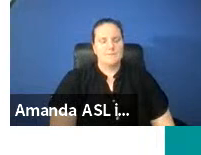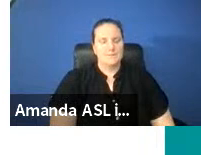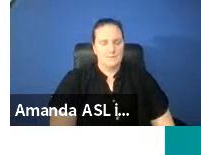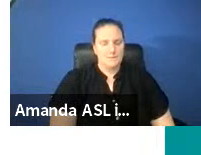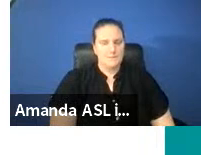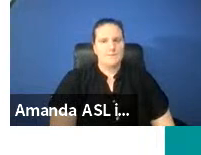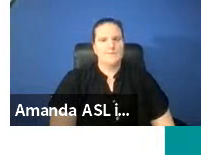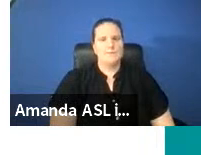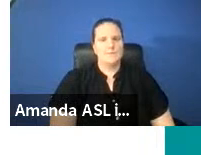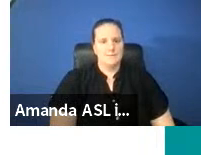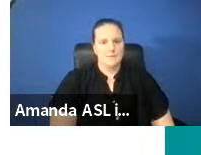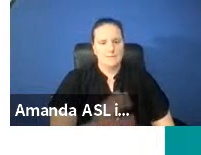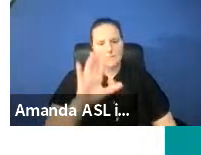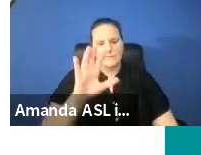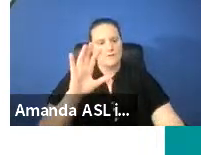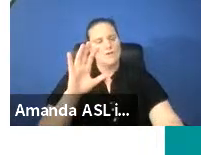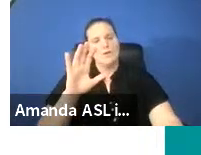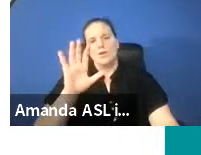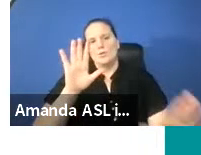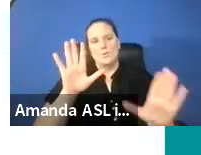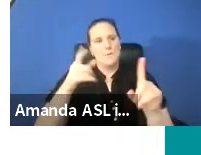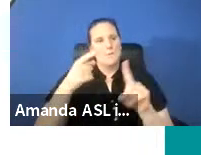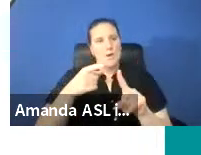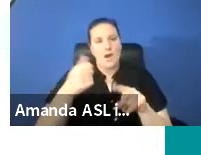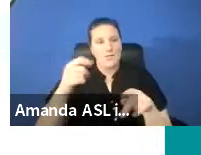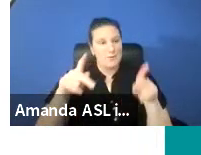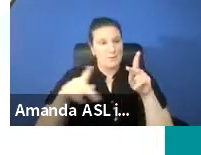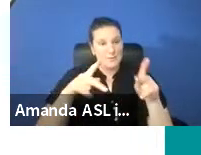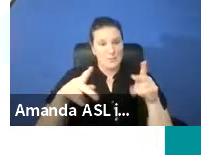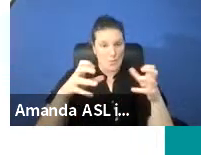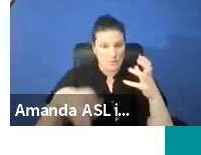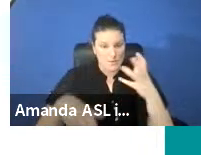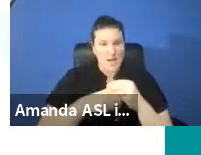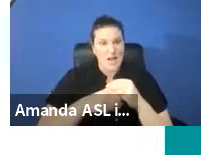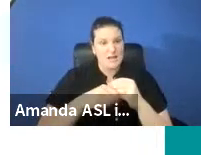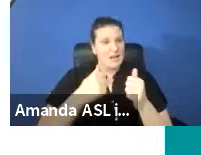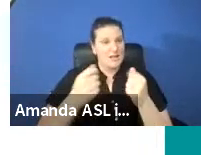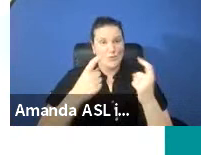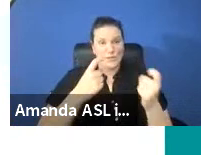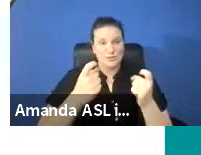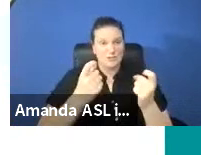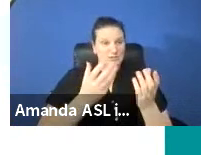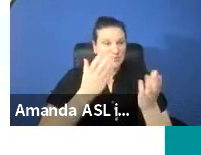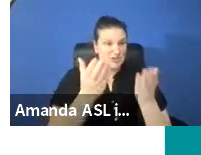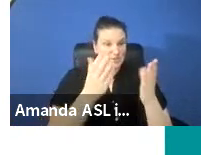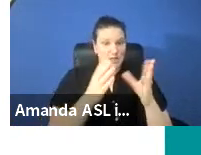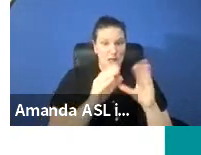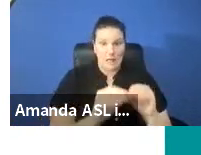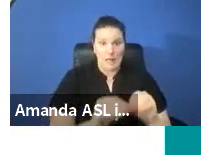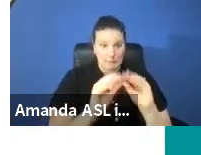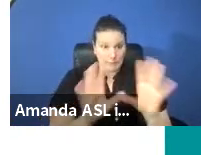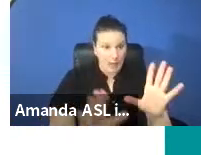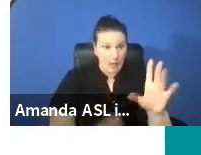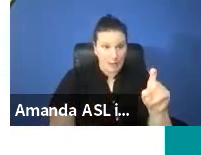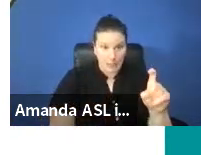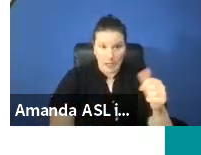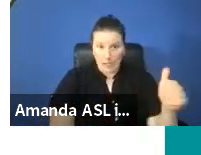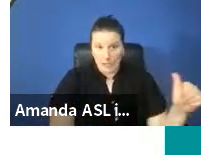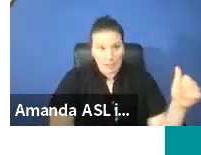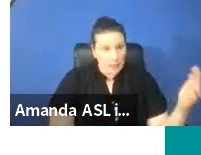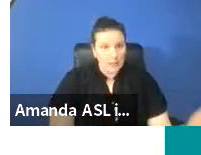Great point. Any other folks that wanted to jump in with any questions or suggestions, clarification?